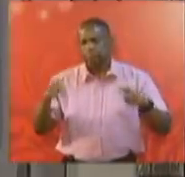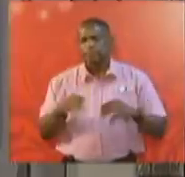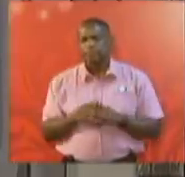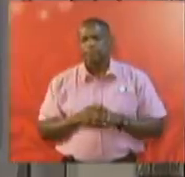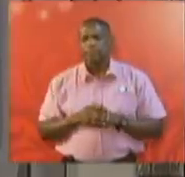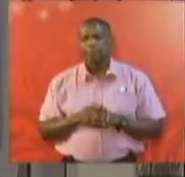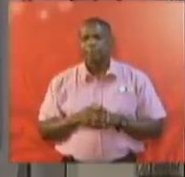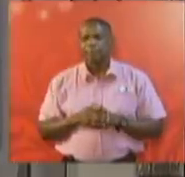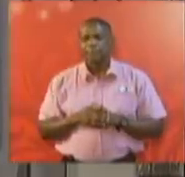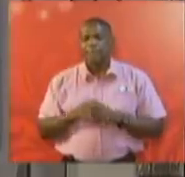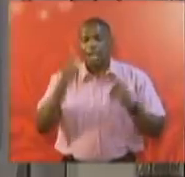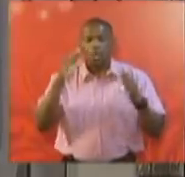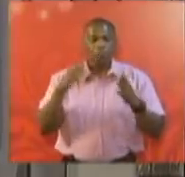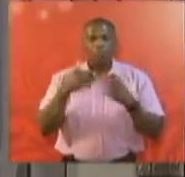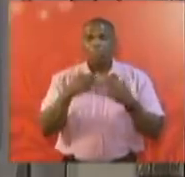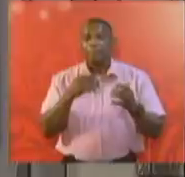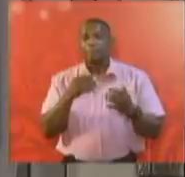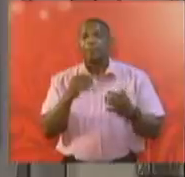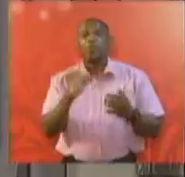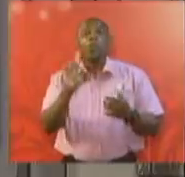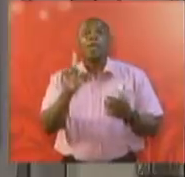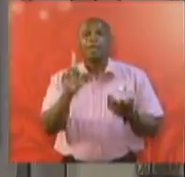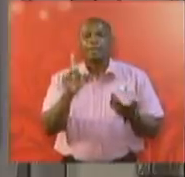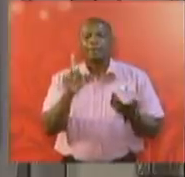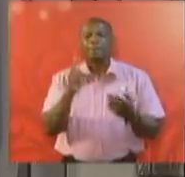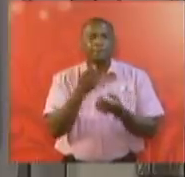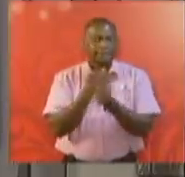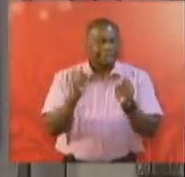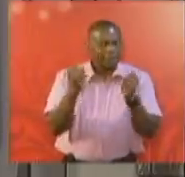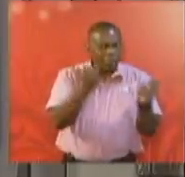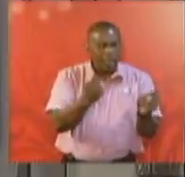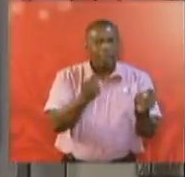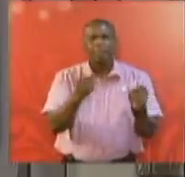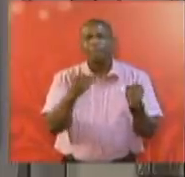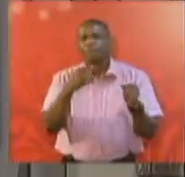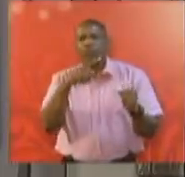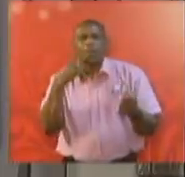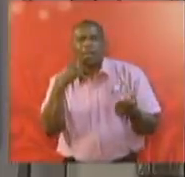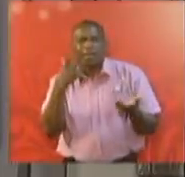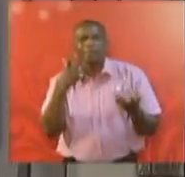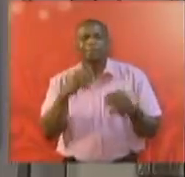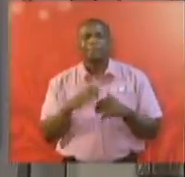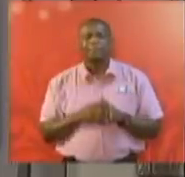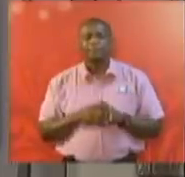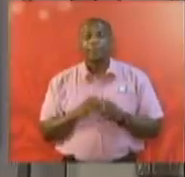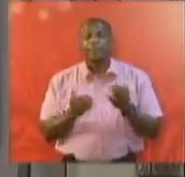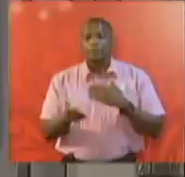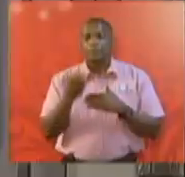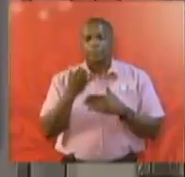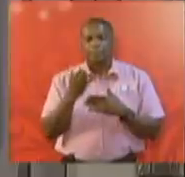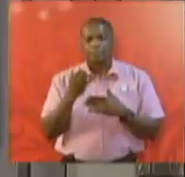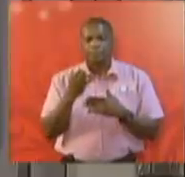hope wherever you are safe and dry. This morning, as we bring you the